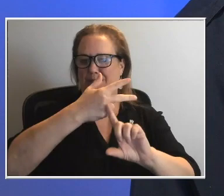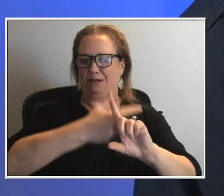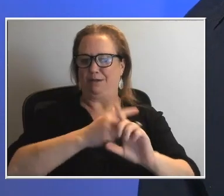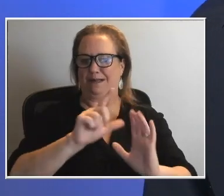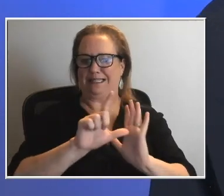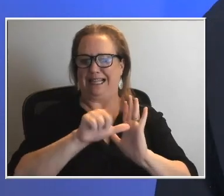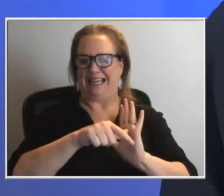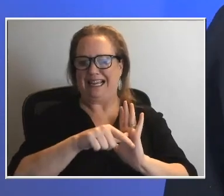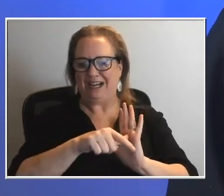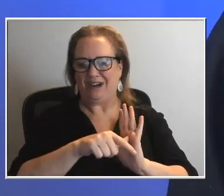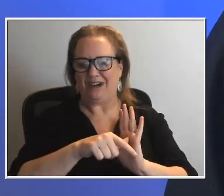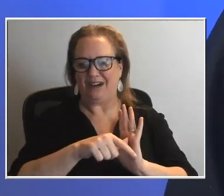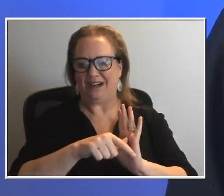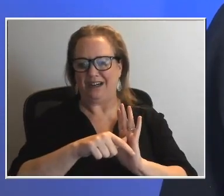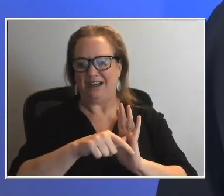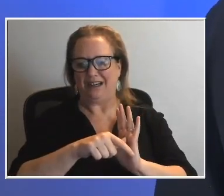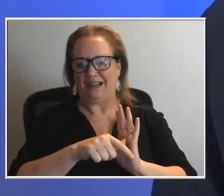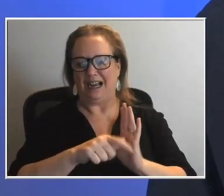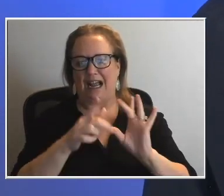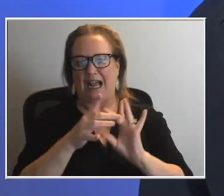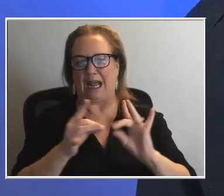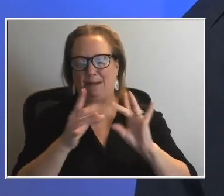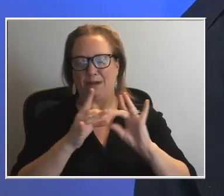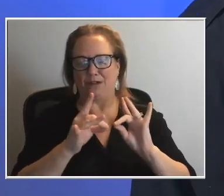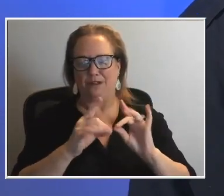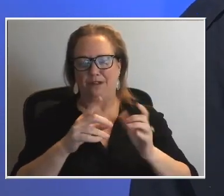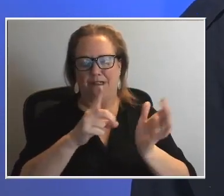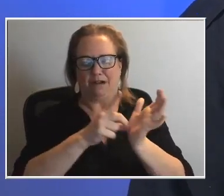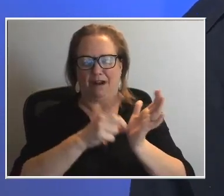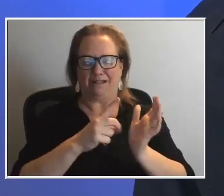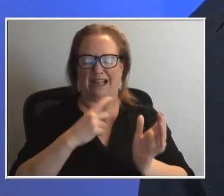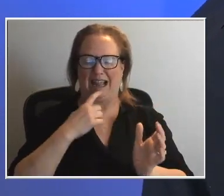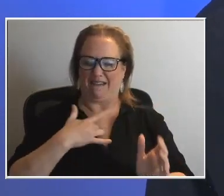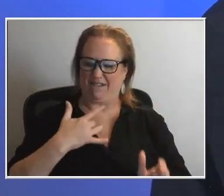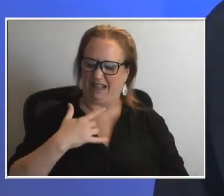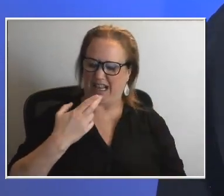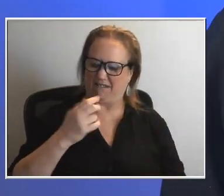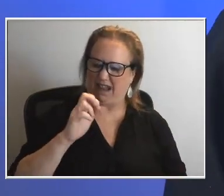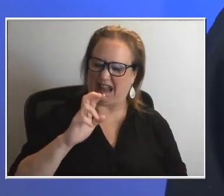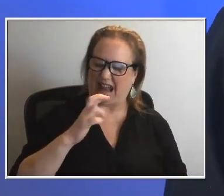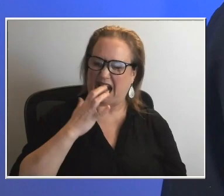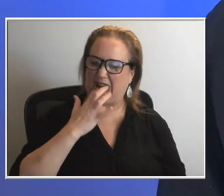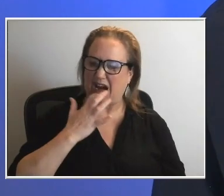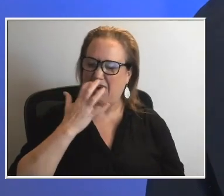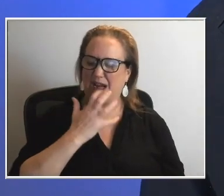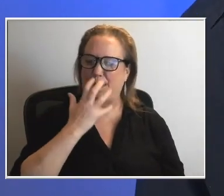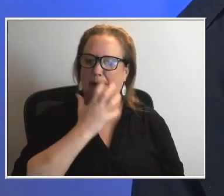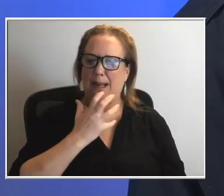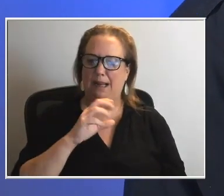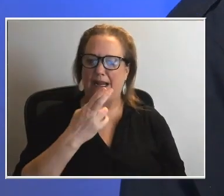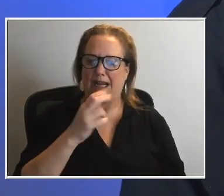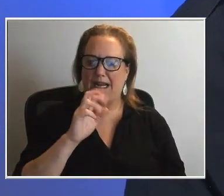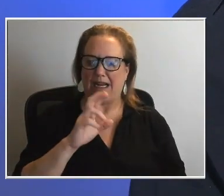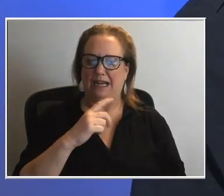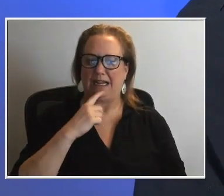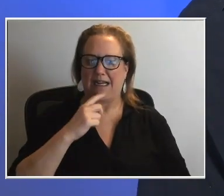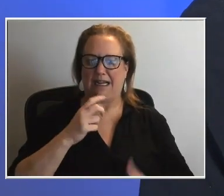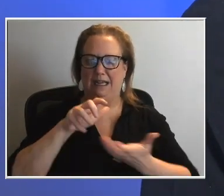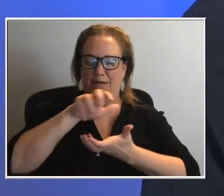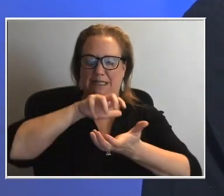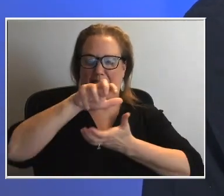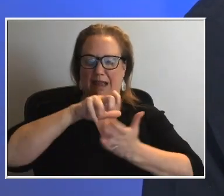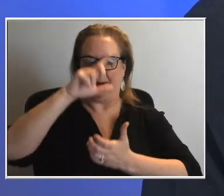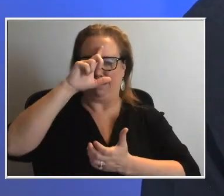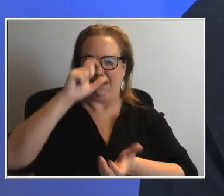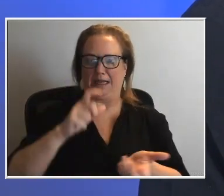and I had mentioned to Dr. Cacarala, I'm like, yeah, I just felt like I kept having hair in my mouth. And he was laughing, because